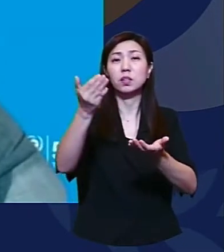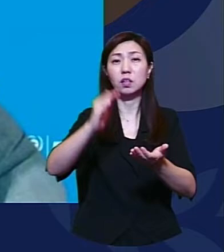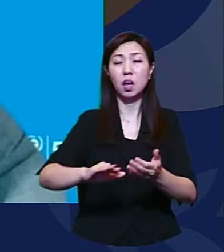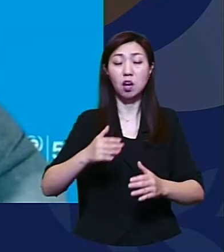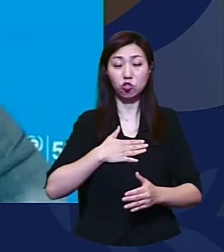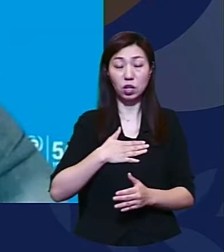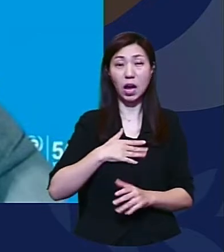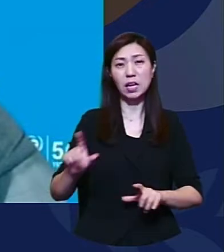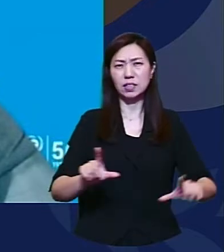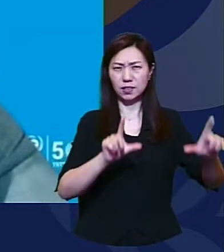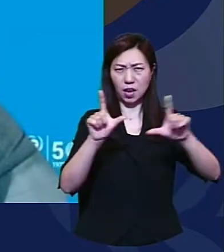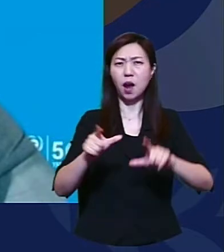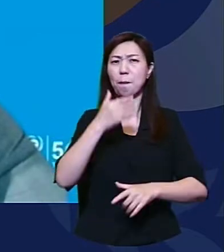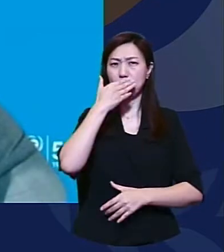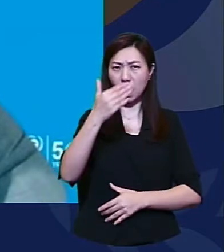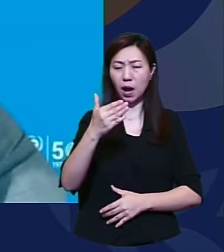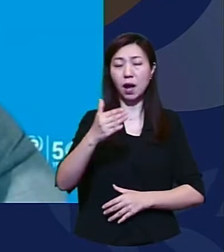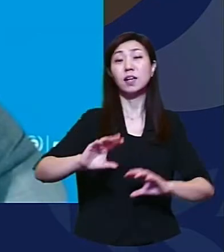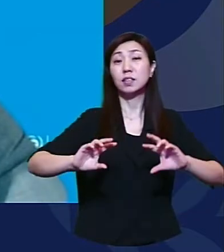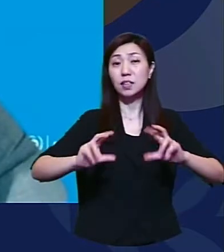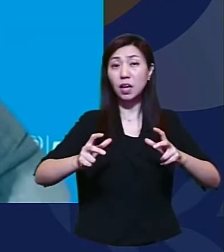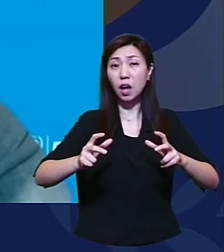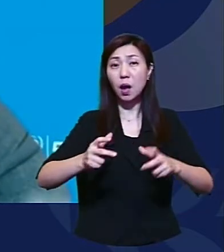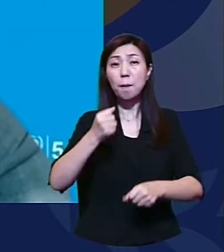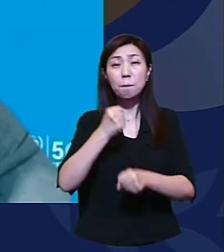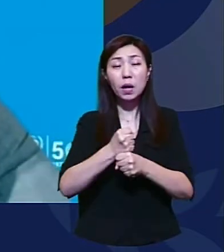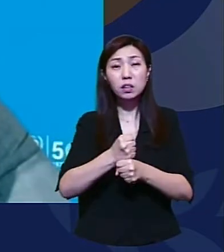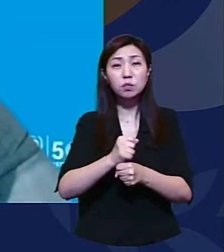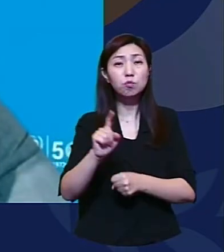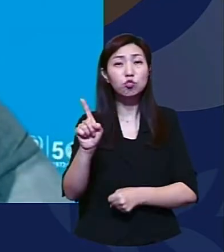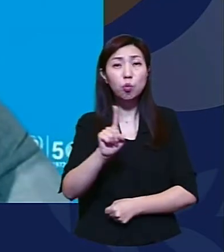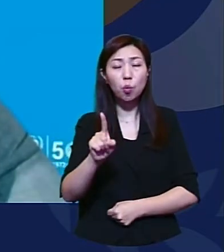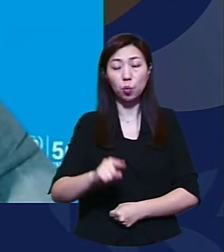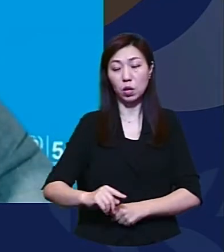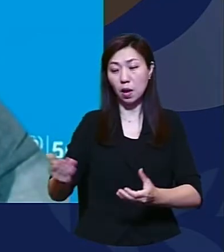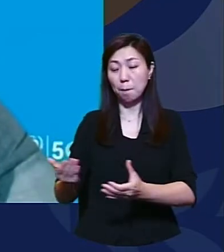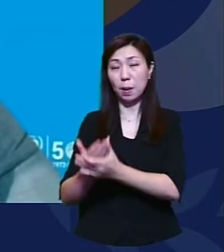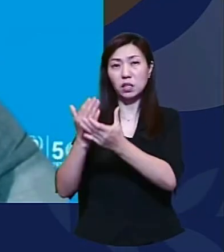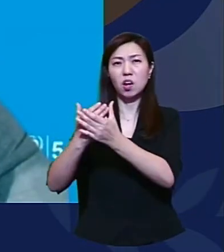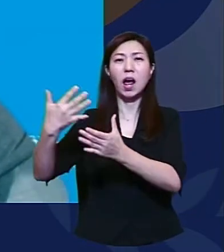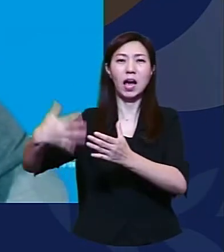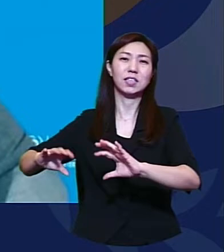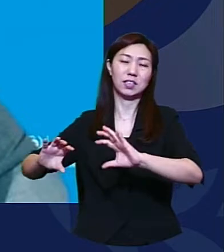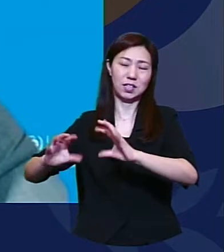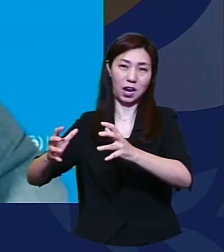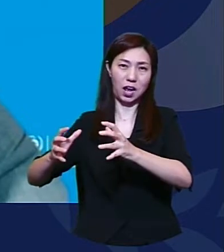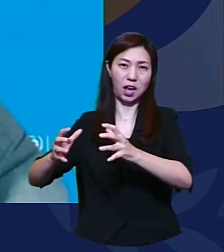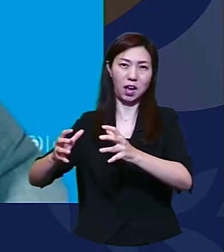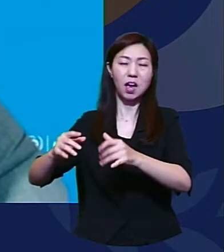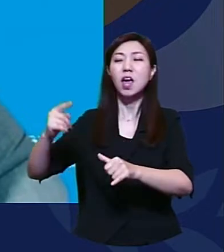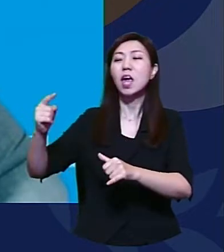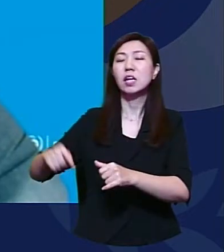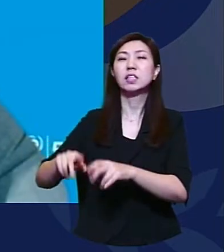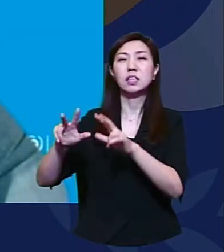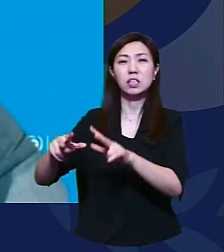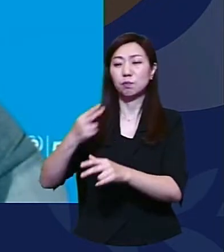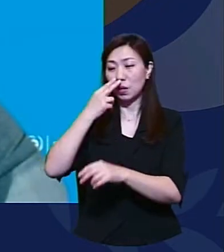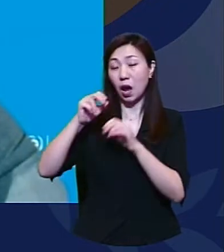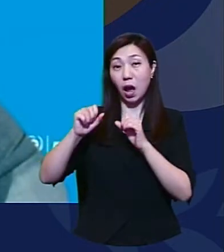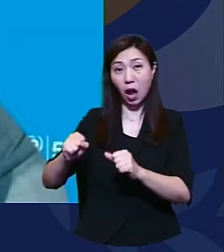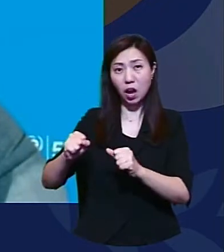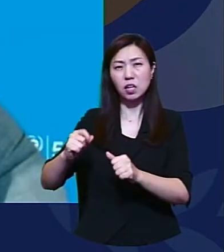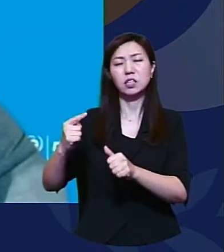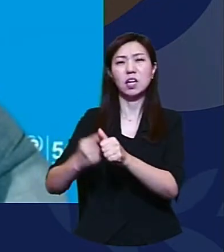recovery, especially in developing countries. That's because many natural capital projects don't require